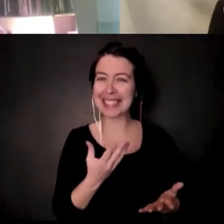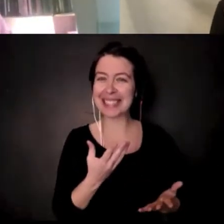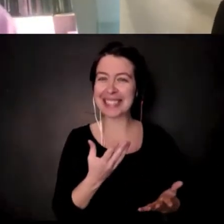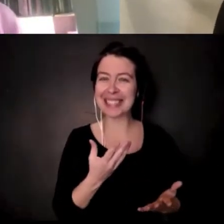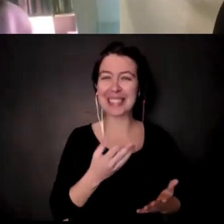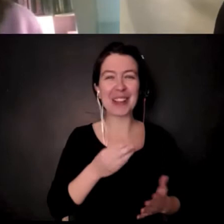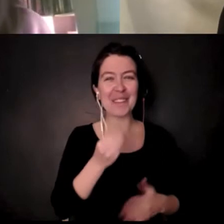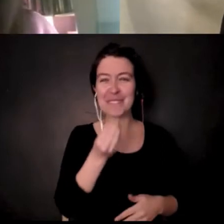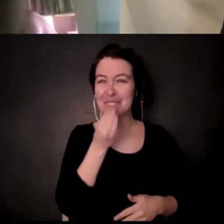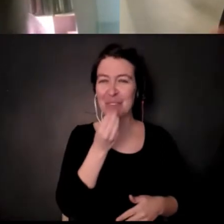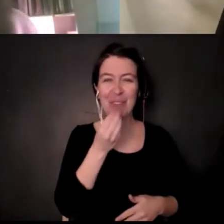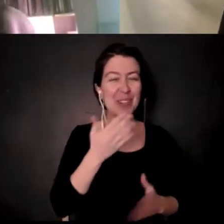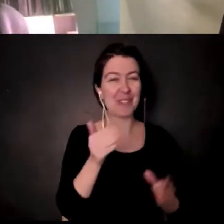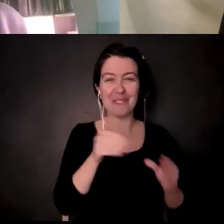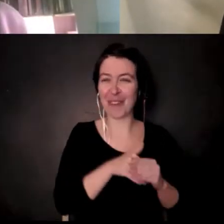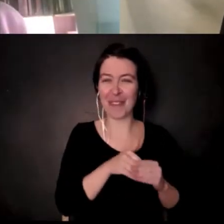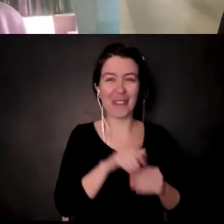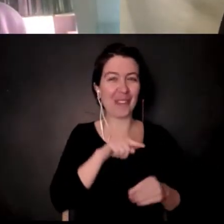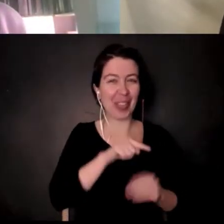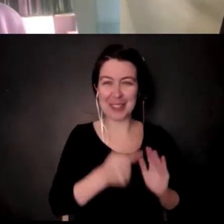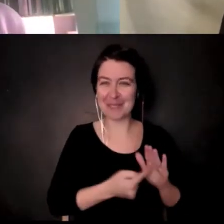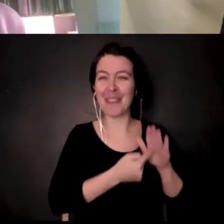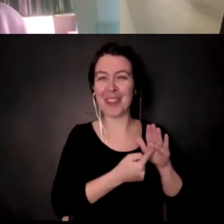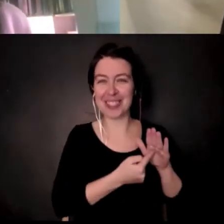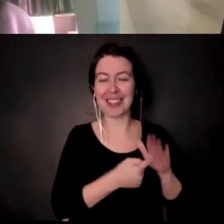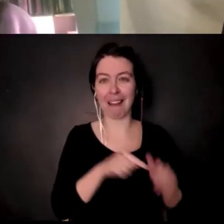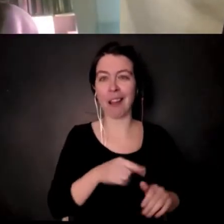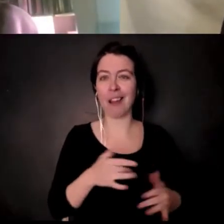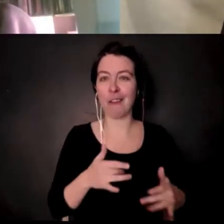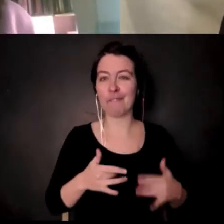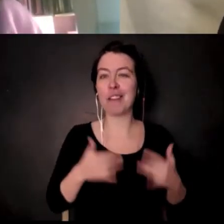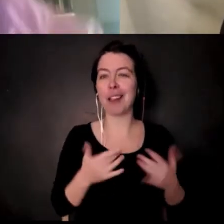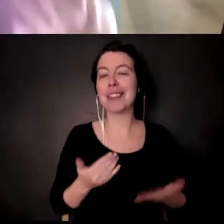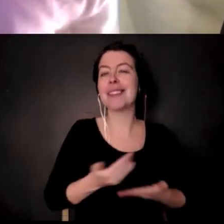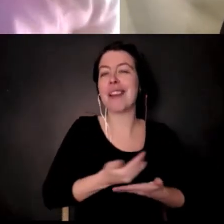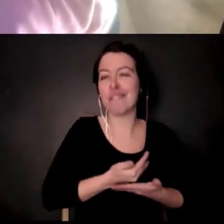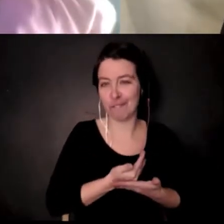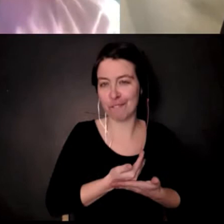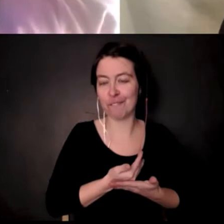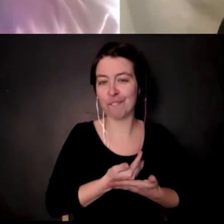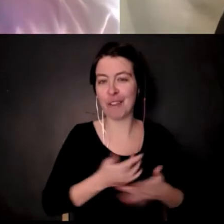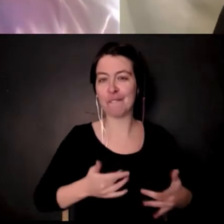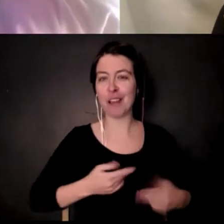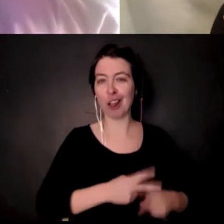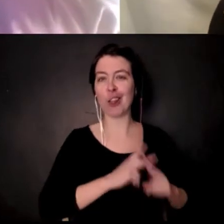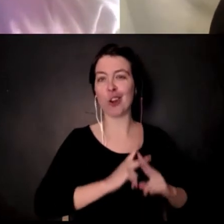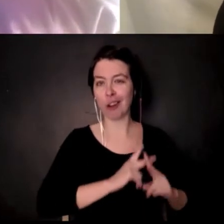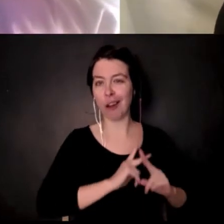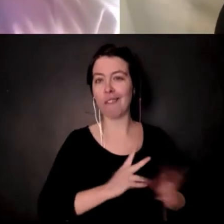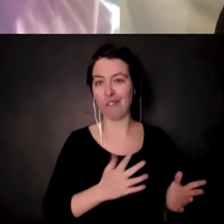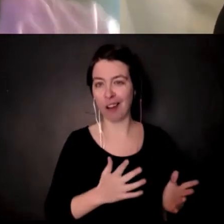is involved. I feel like that's when I feel safe and looked after and ready to chat.